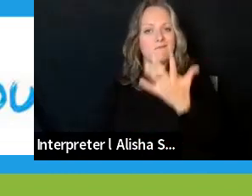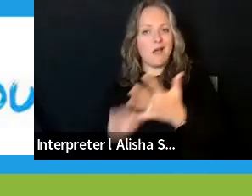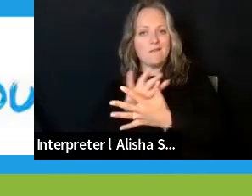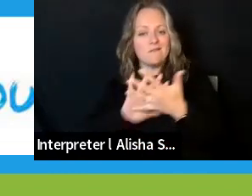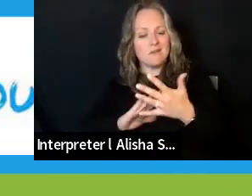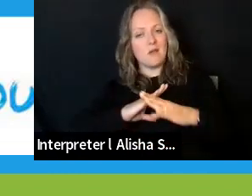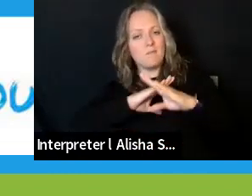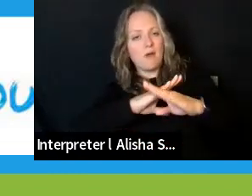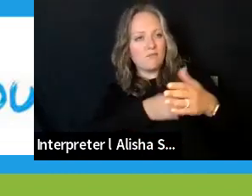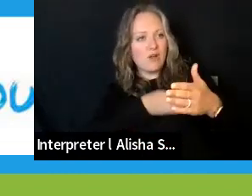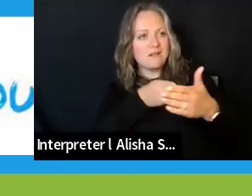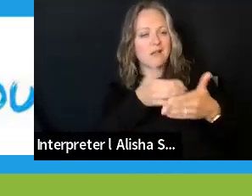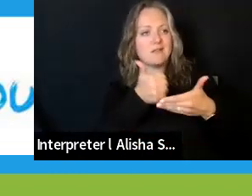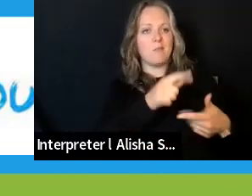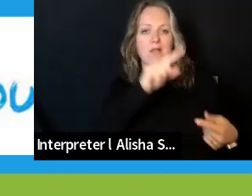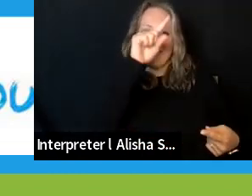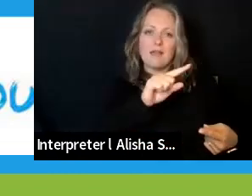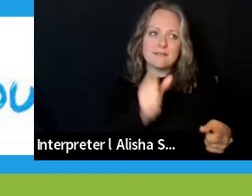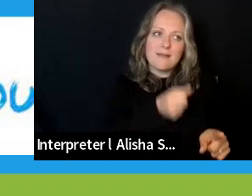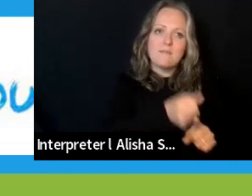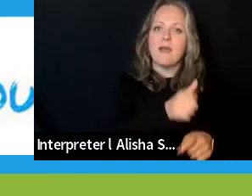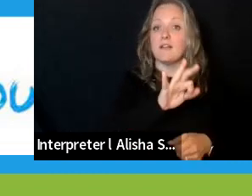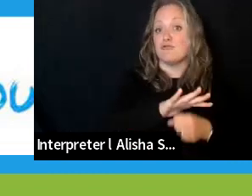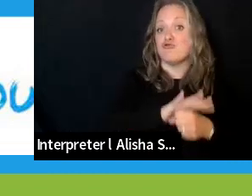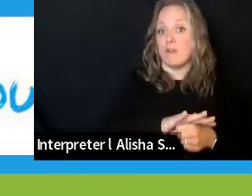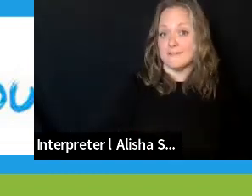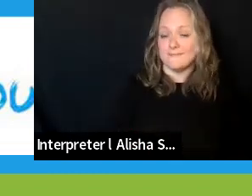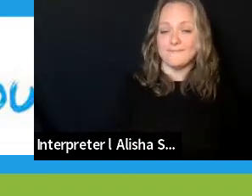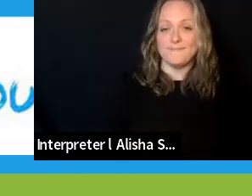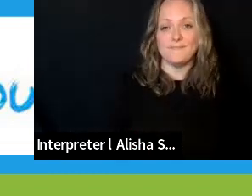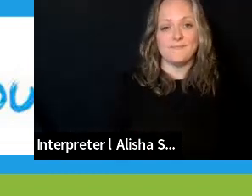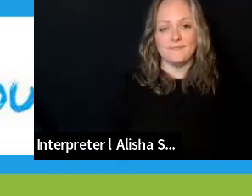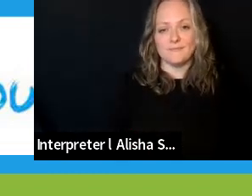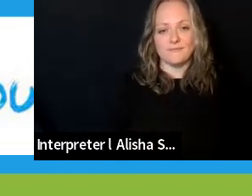is related to those adverse childhood experiences.